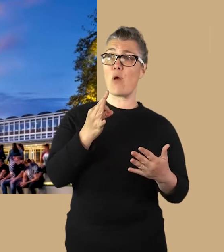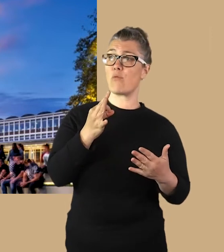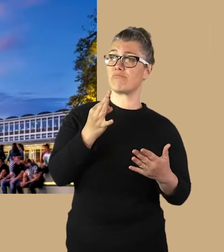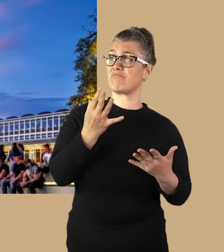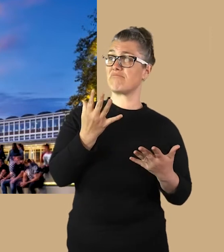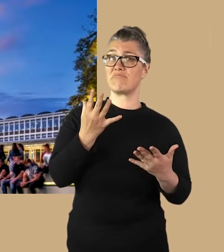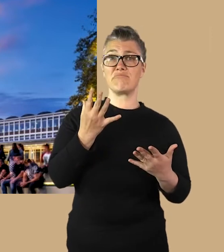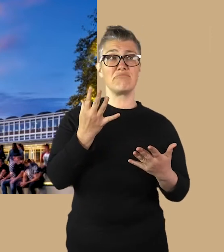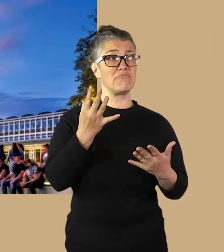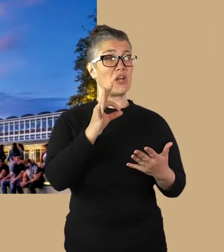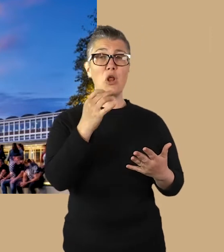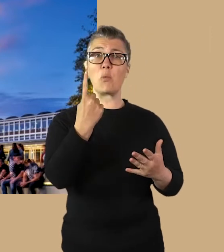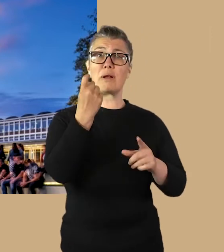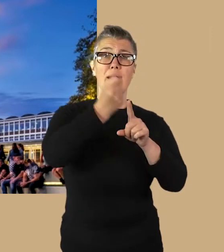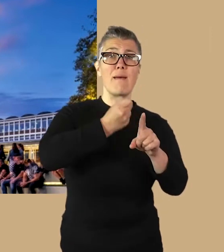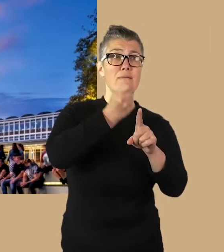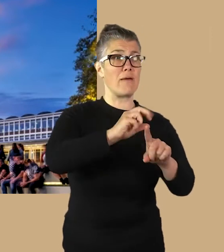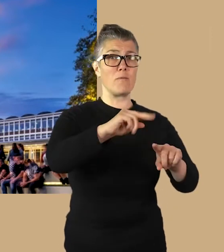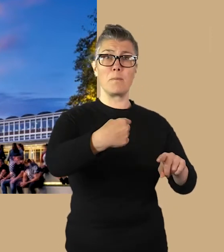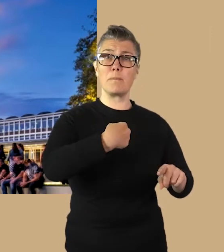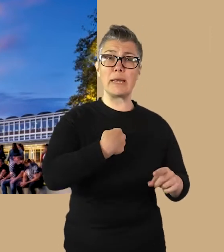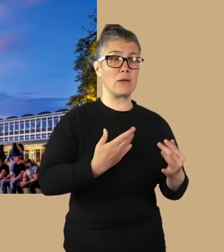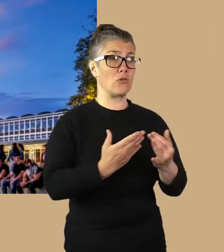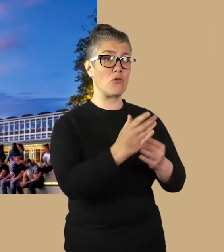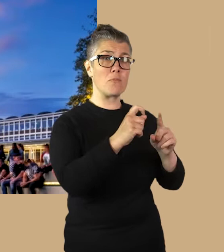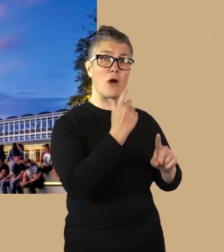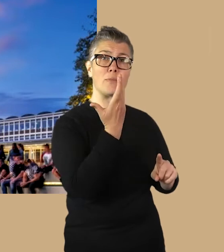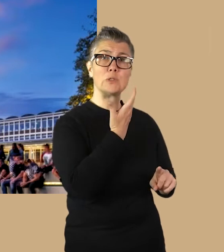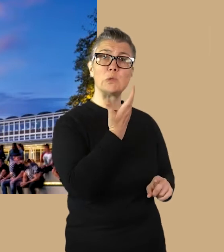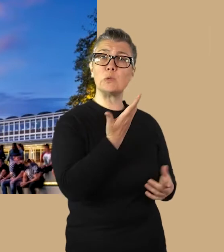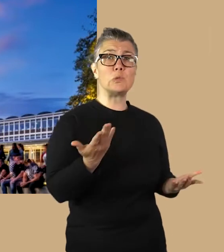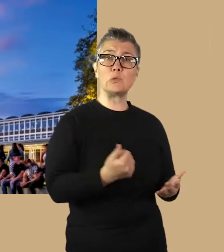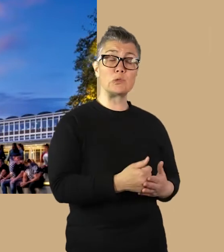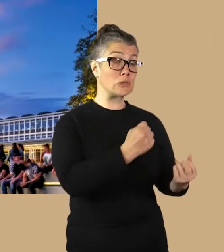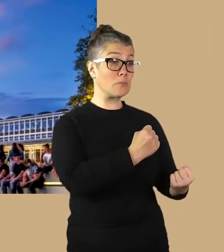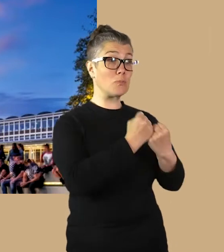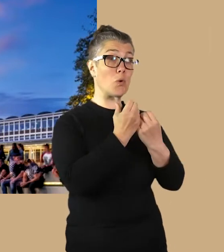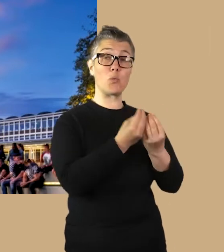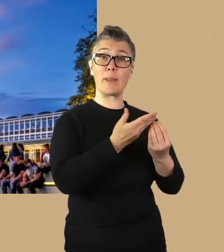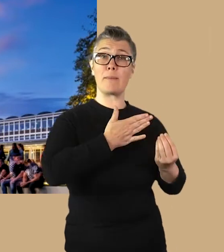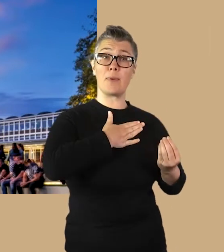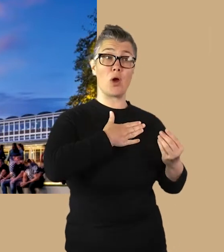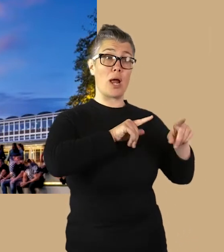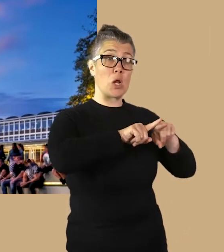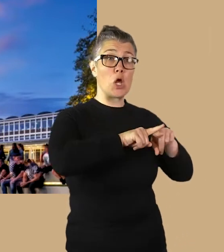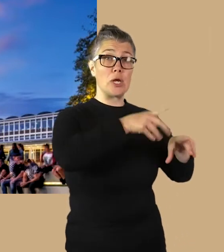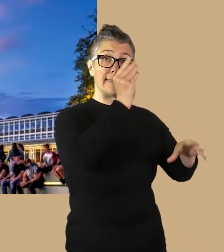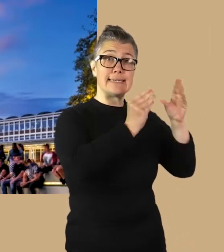advocate for me during my primary school years to support me in my